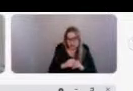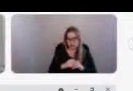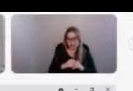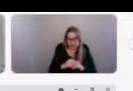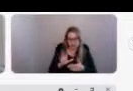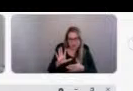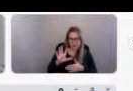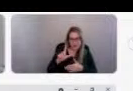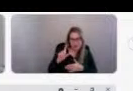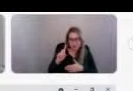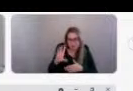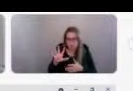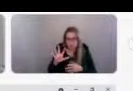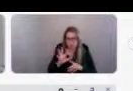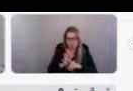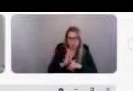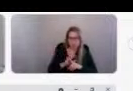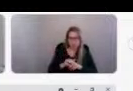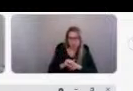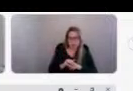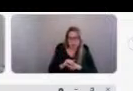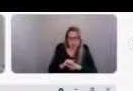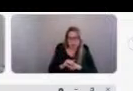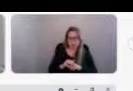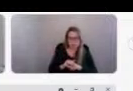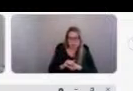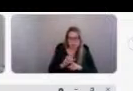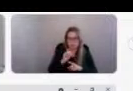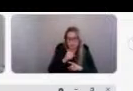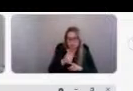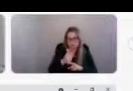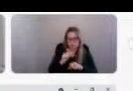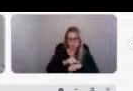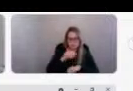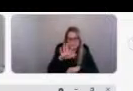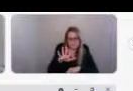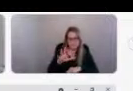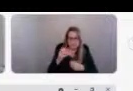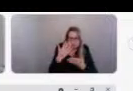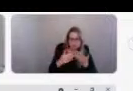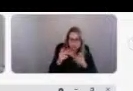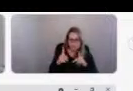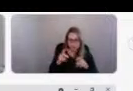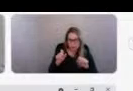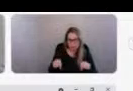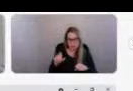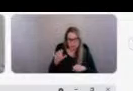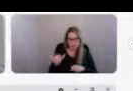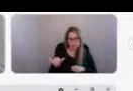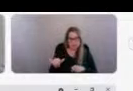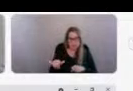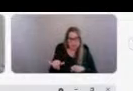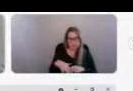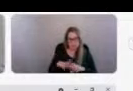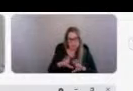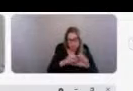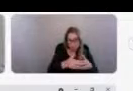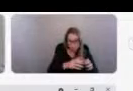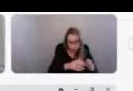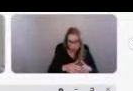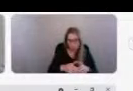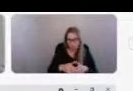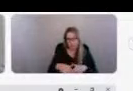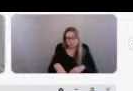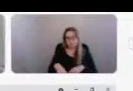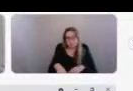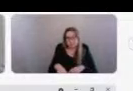around a population center and across an uninhabited mountain range just so some people can stay in an ideological bubble just feeds the disease